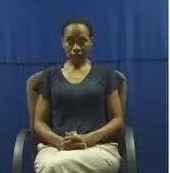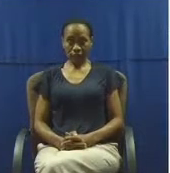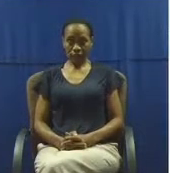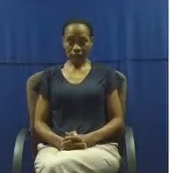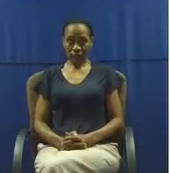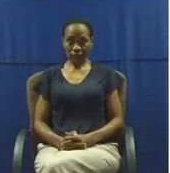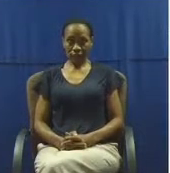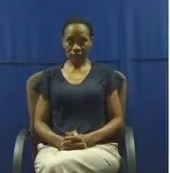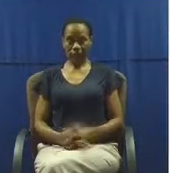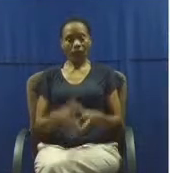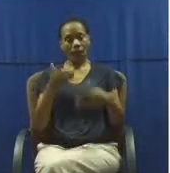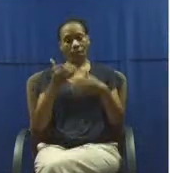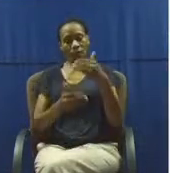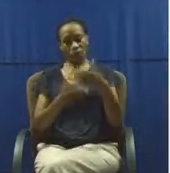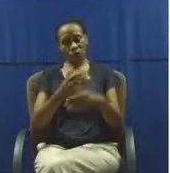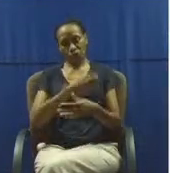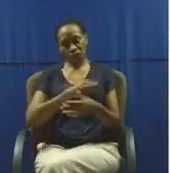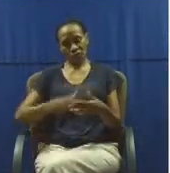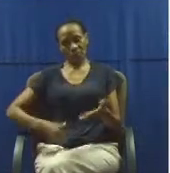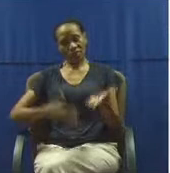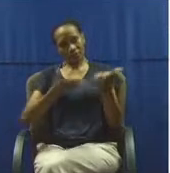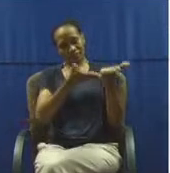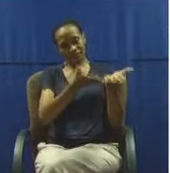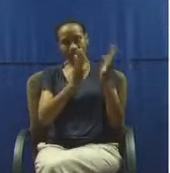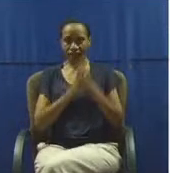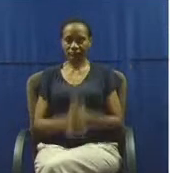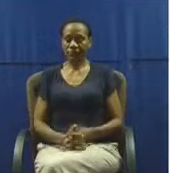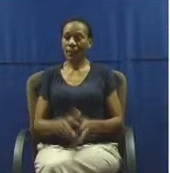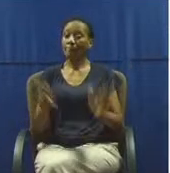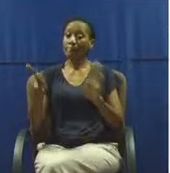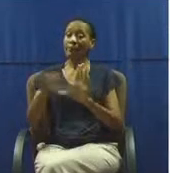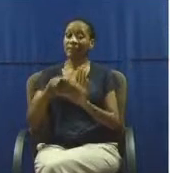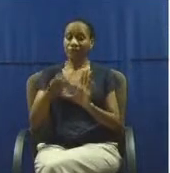You may proceed, Mr. President. the participation